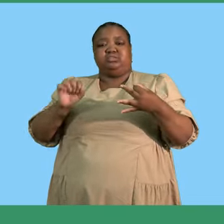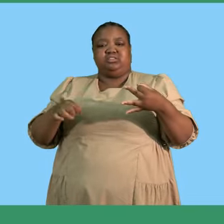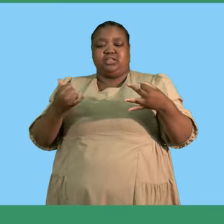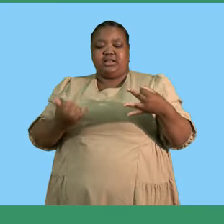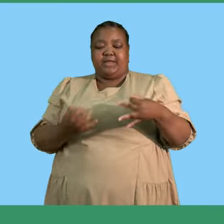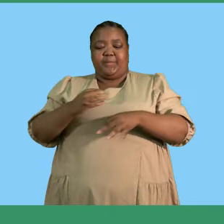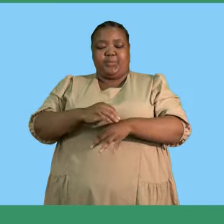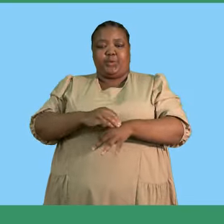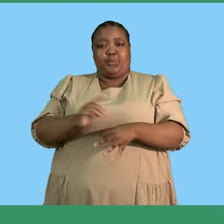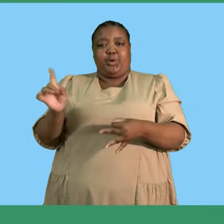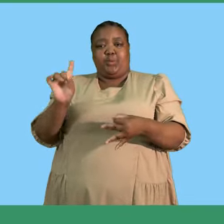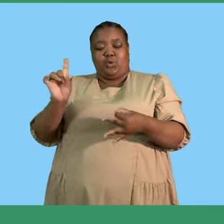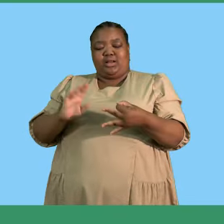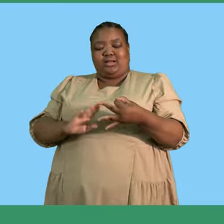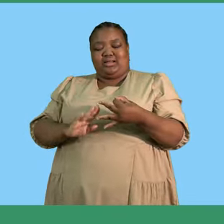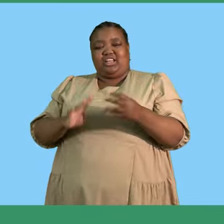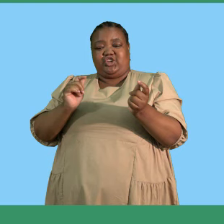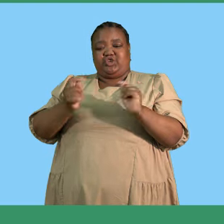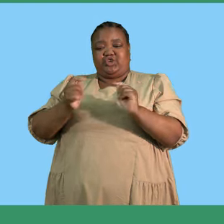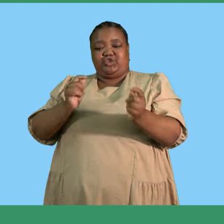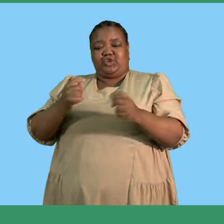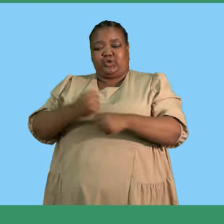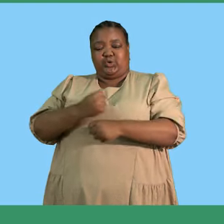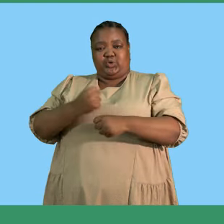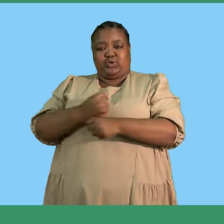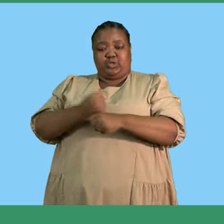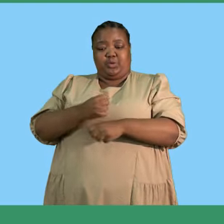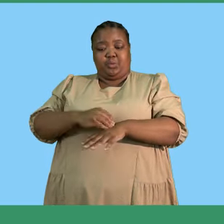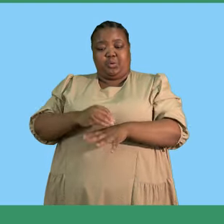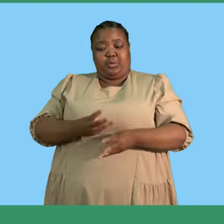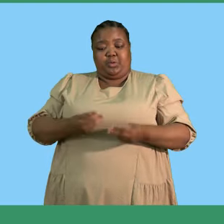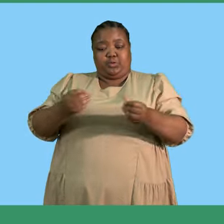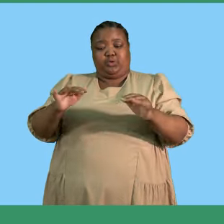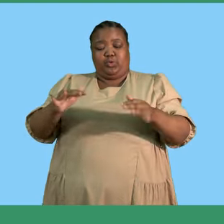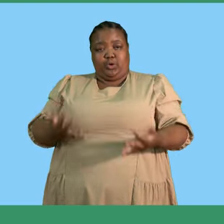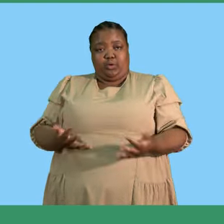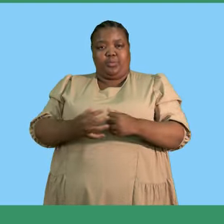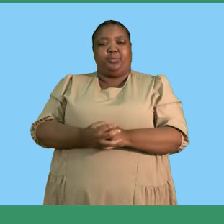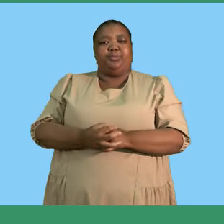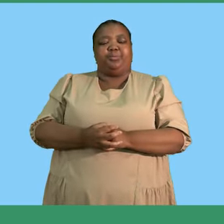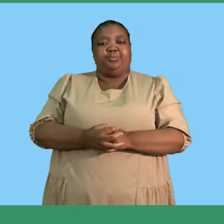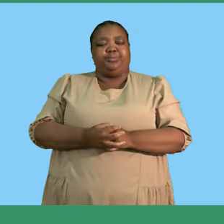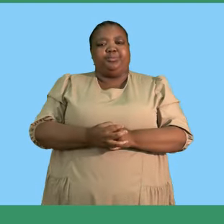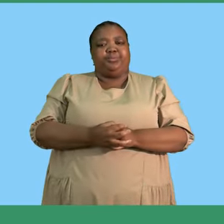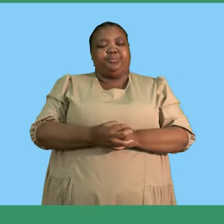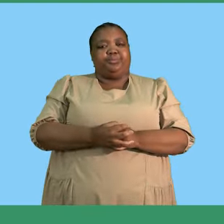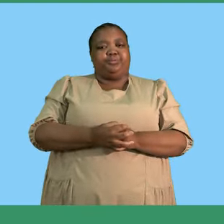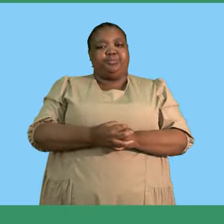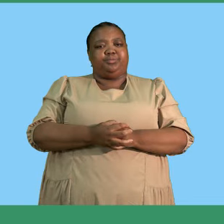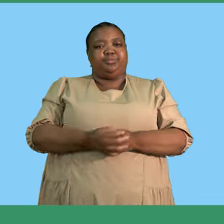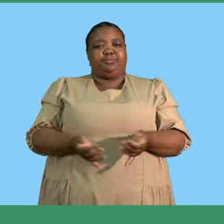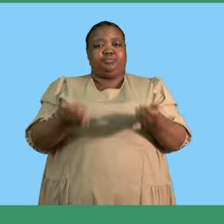situation that you have and what change you are willing to implement to solve or to implement that change